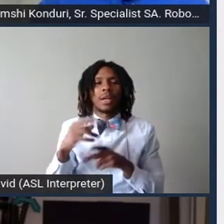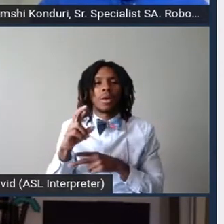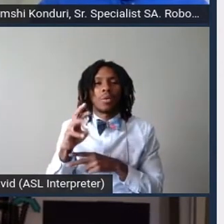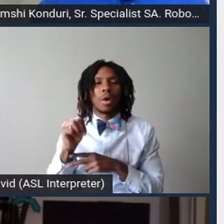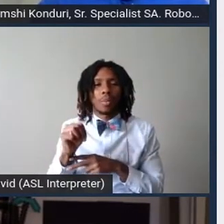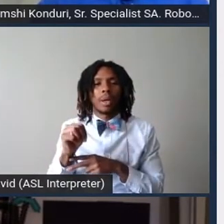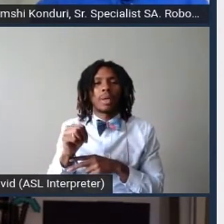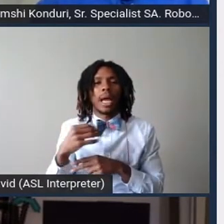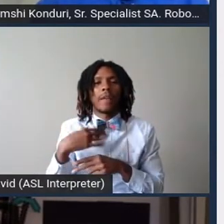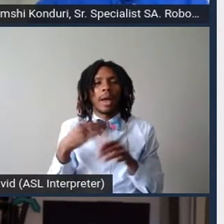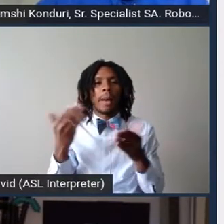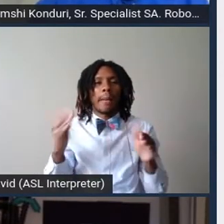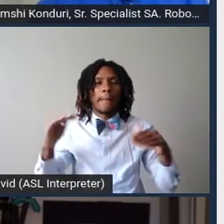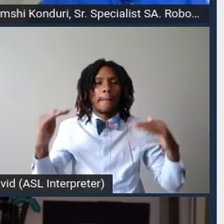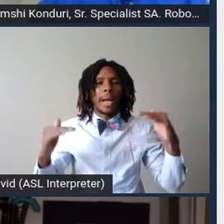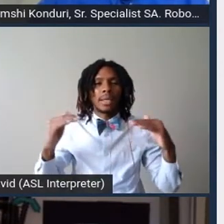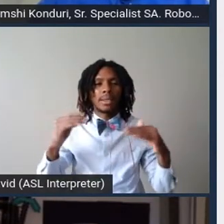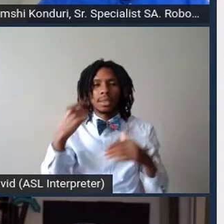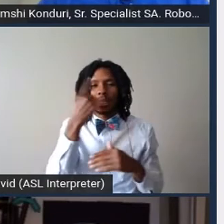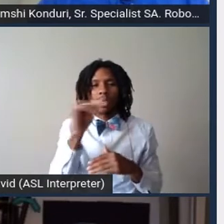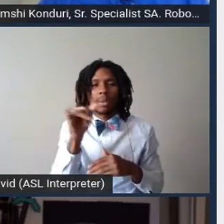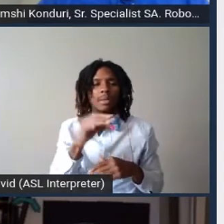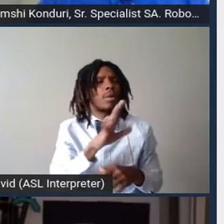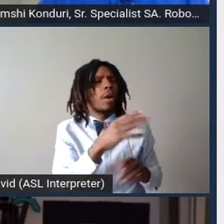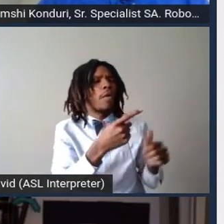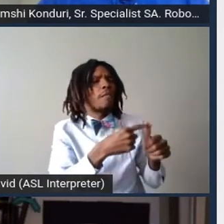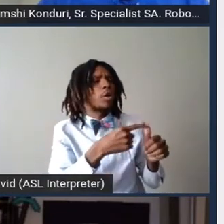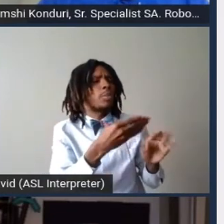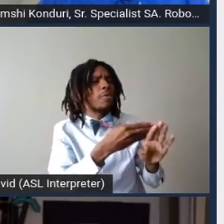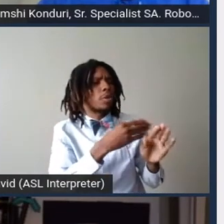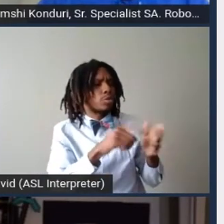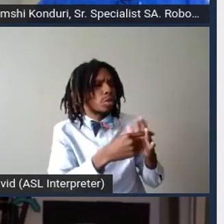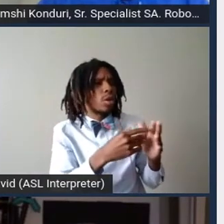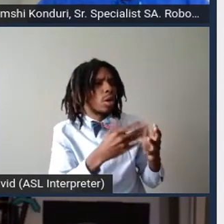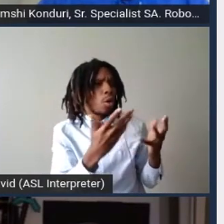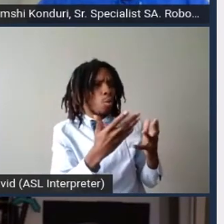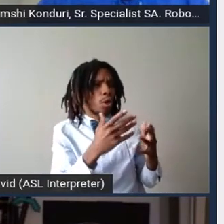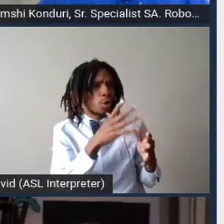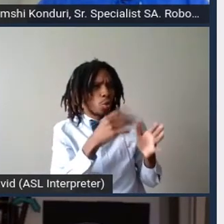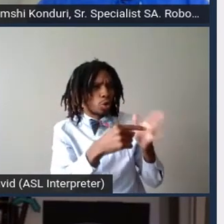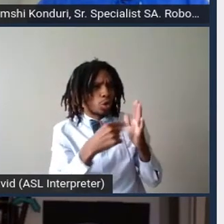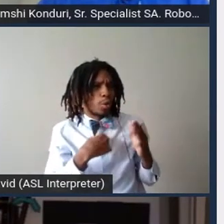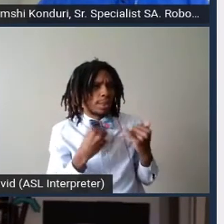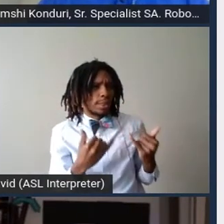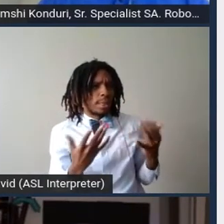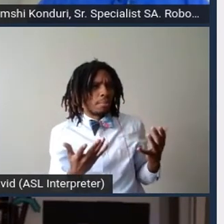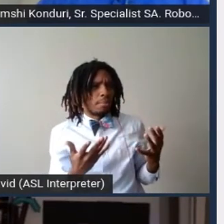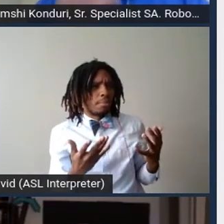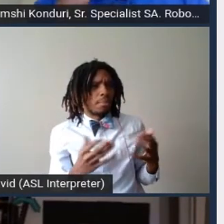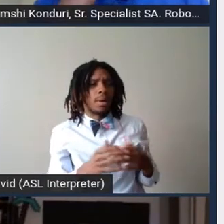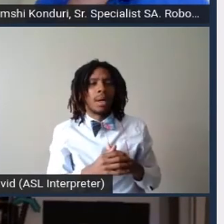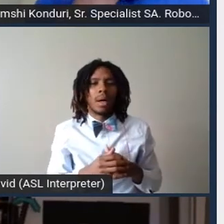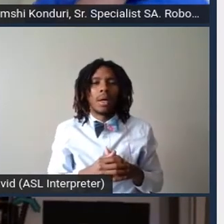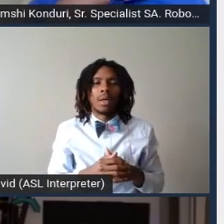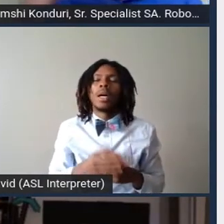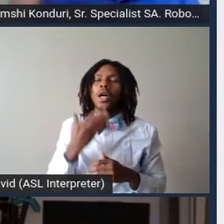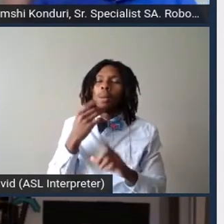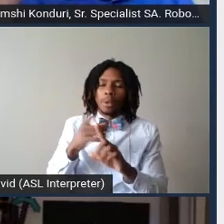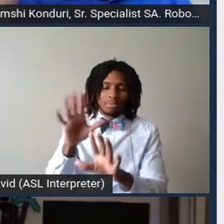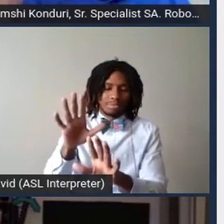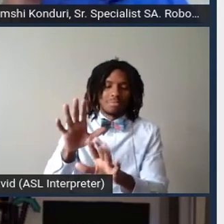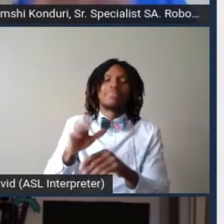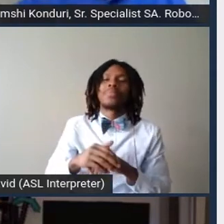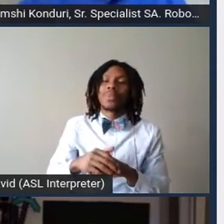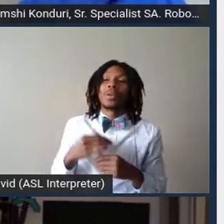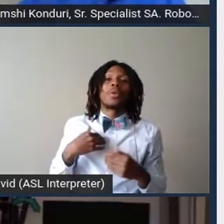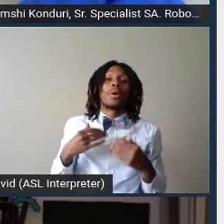simulations. But right? Vamshi, tell us first, before you do anything, tell us what are you going to show us today? Good point. So what I'm